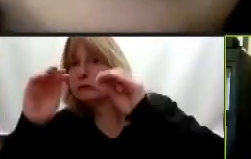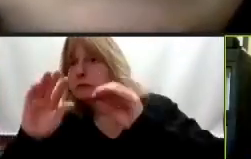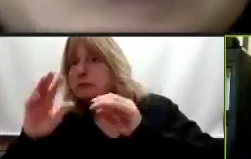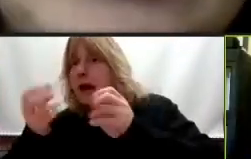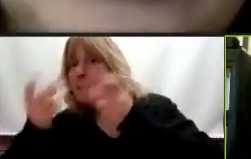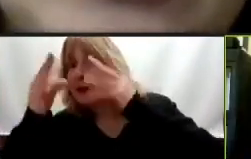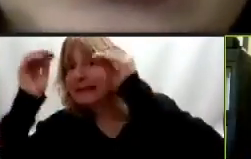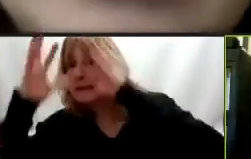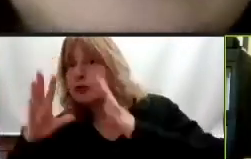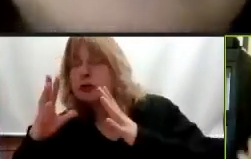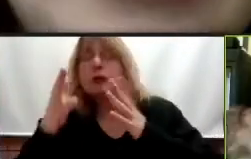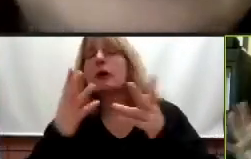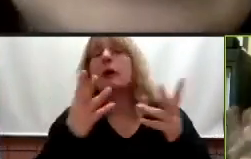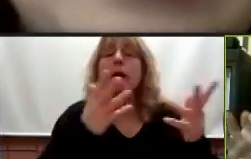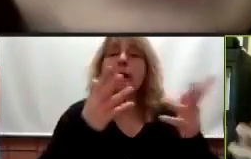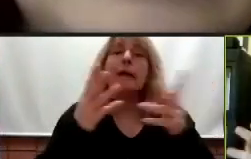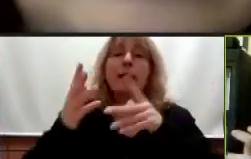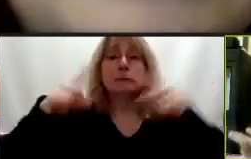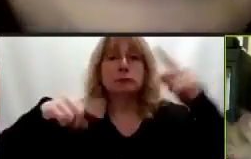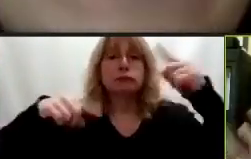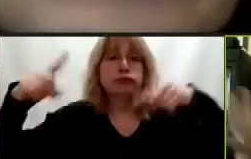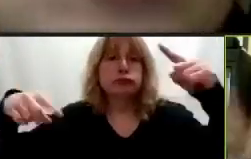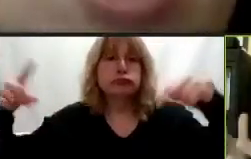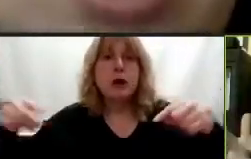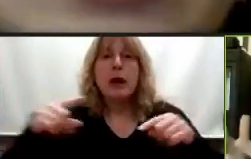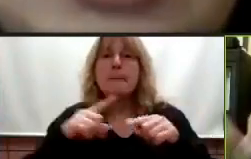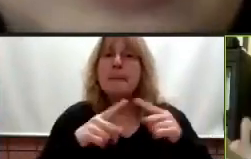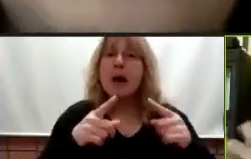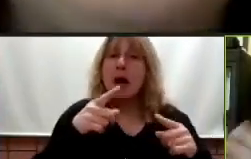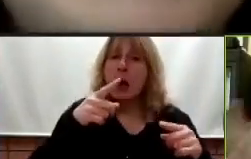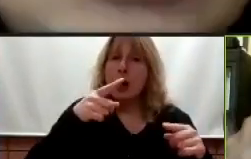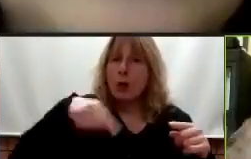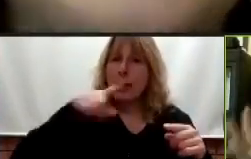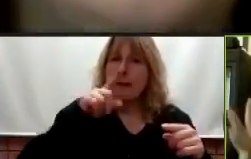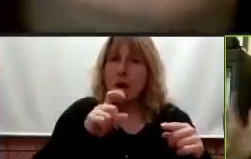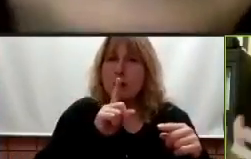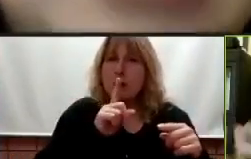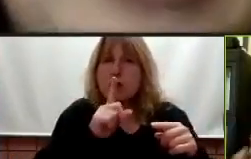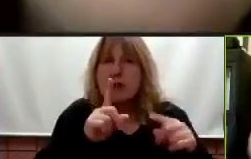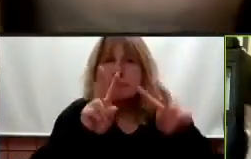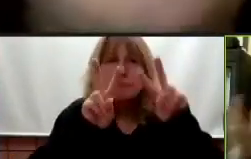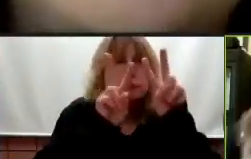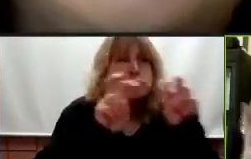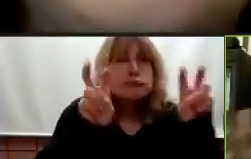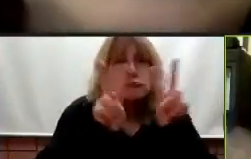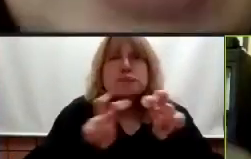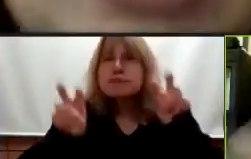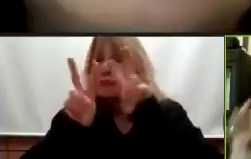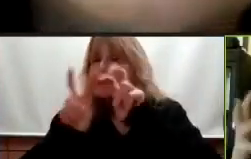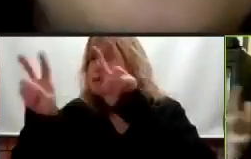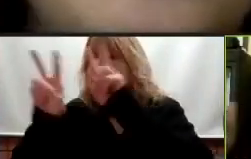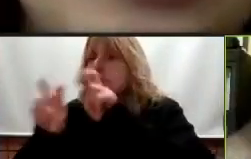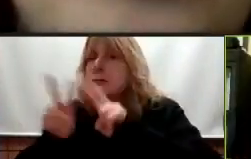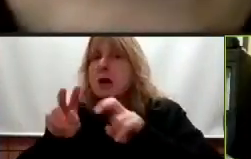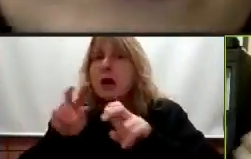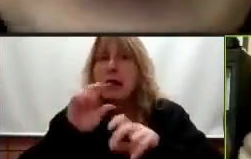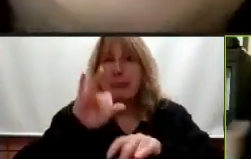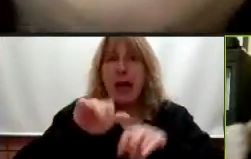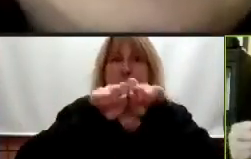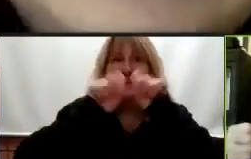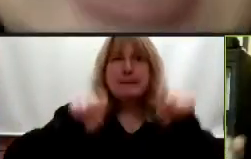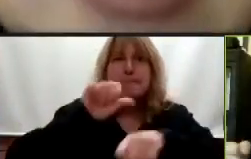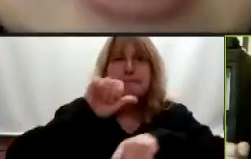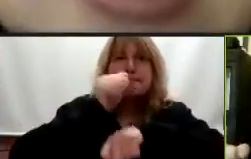those structures to make sure that everyone, you know, administrators, staff, students, parents, are